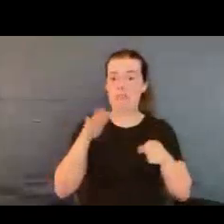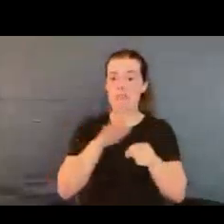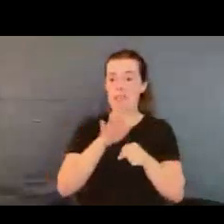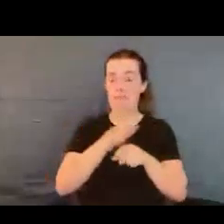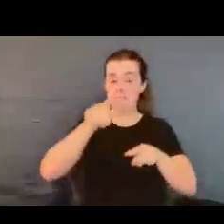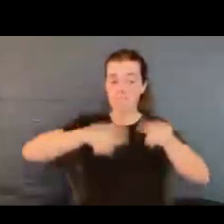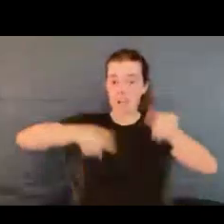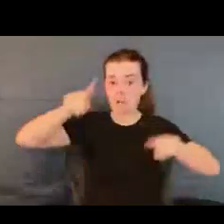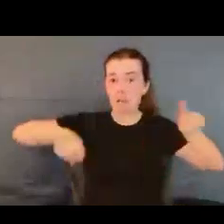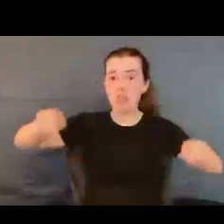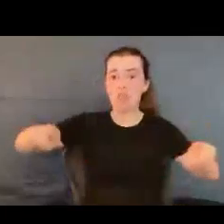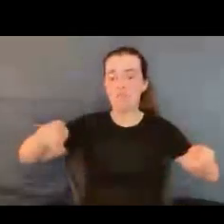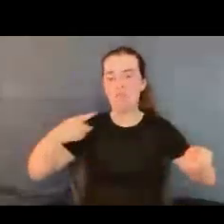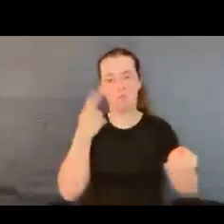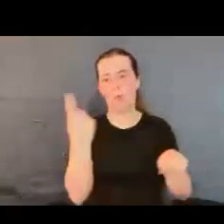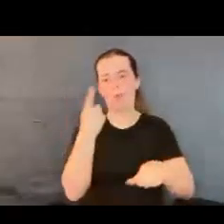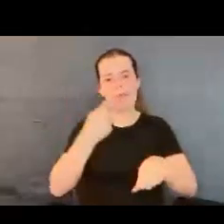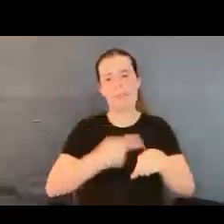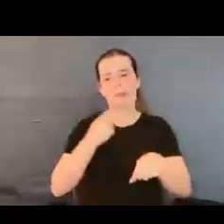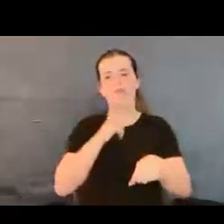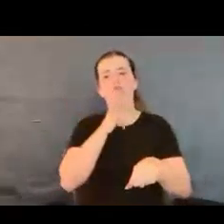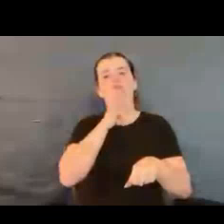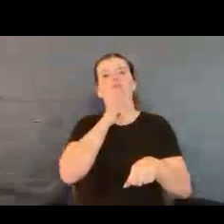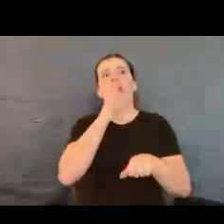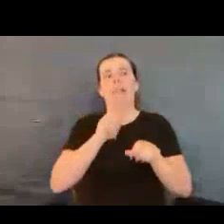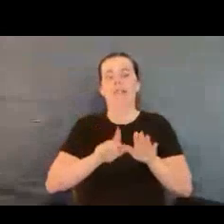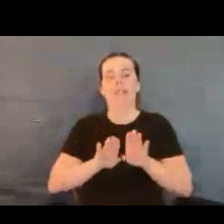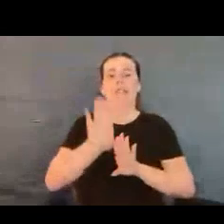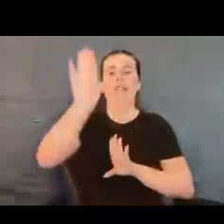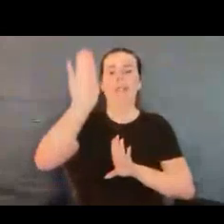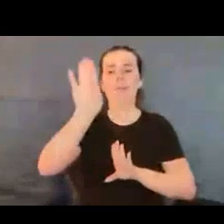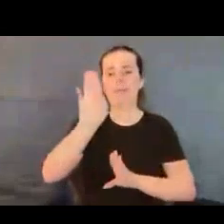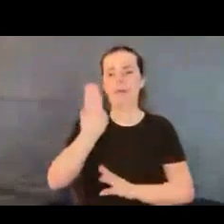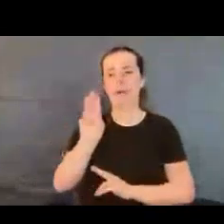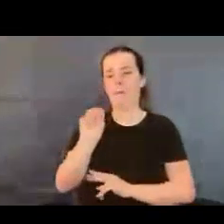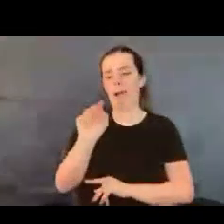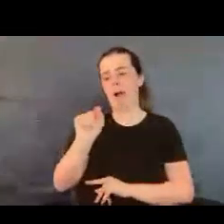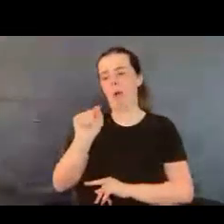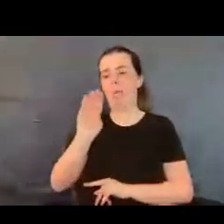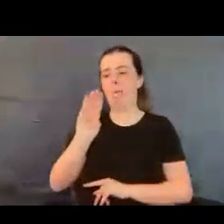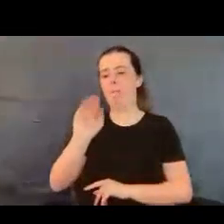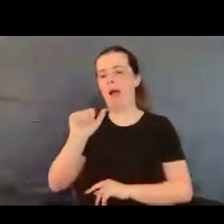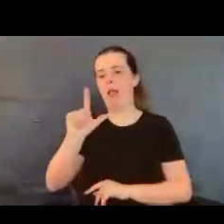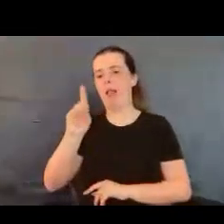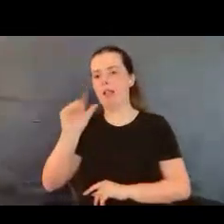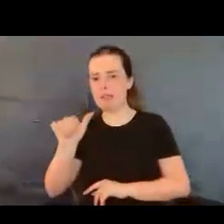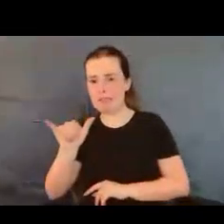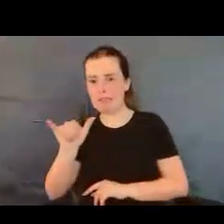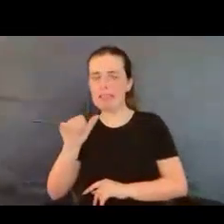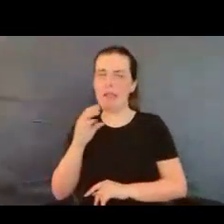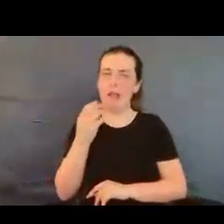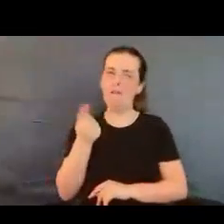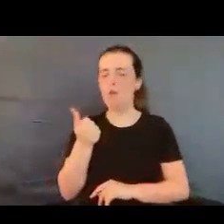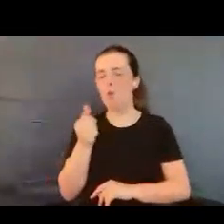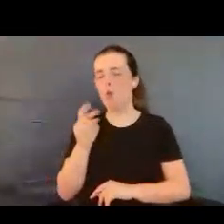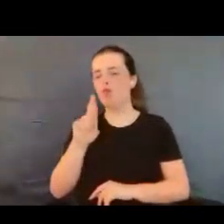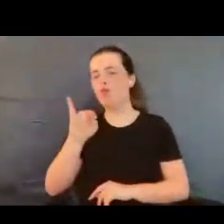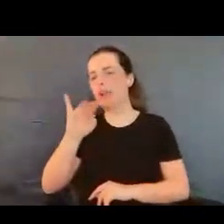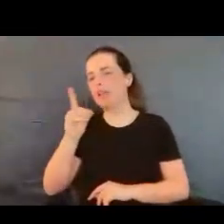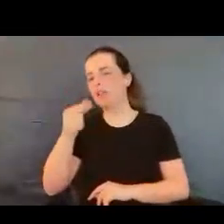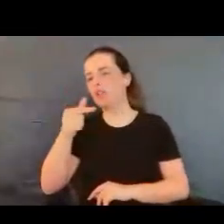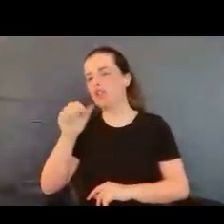like really steep is that Mount Baldy summit and a couple other small ridges where it's like really steep for a little bit, but it's not sustained